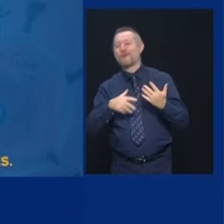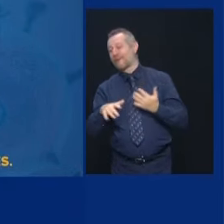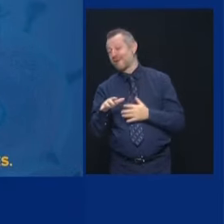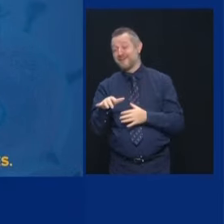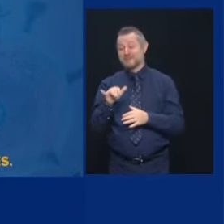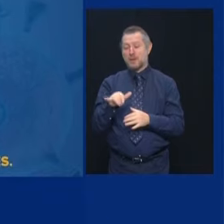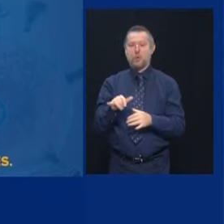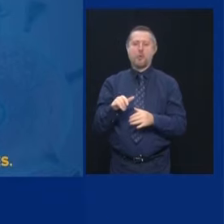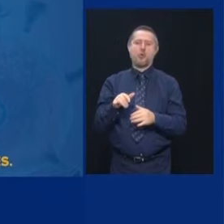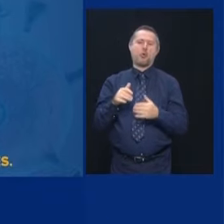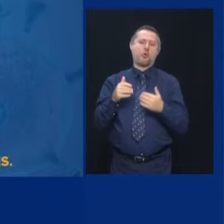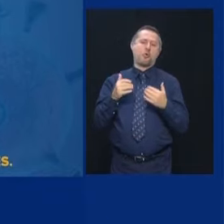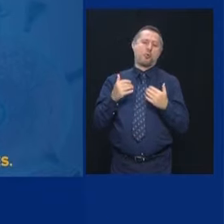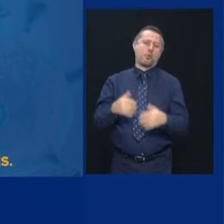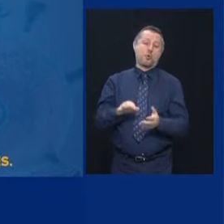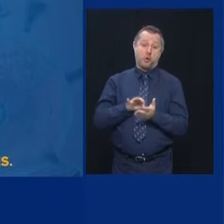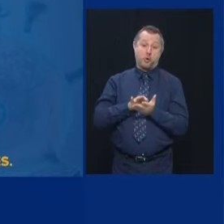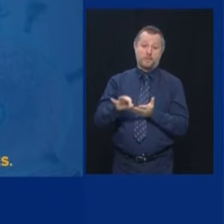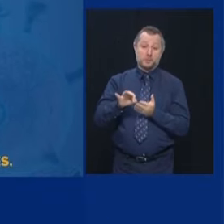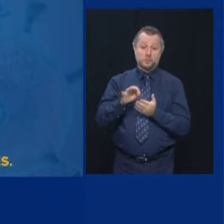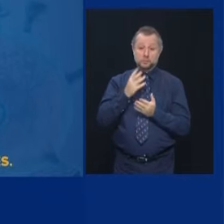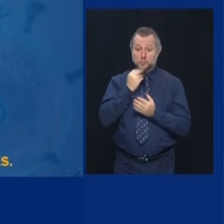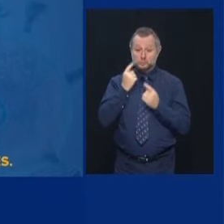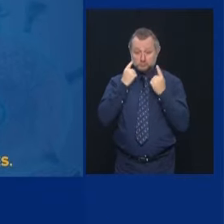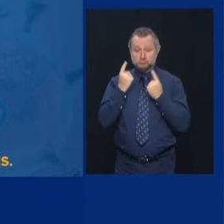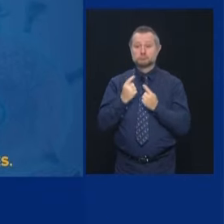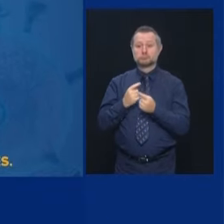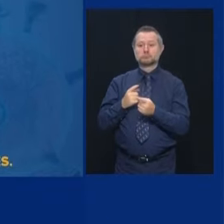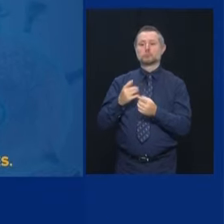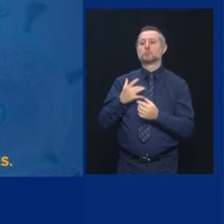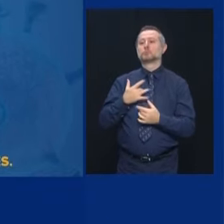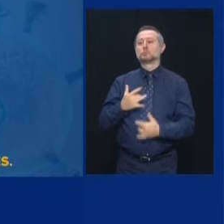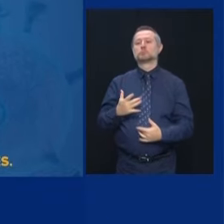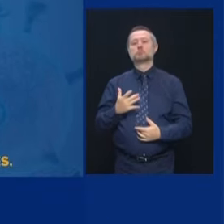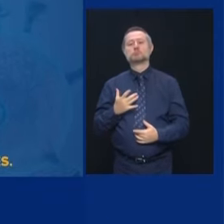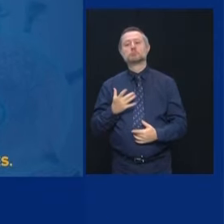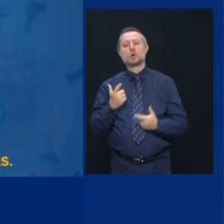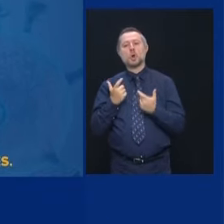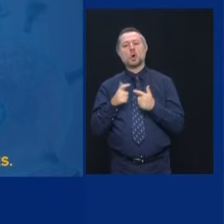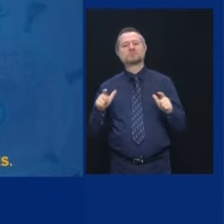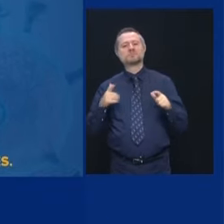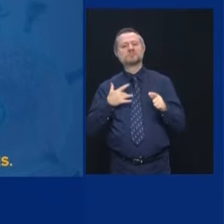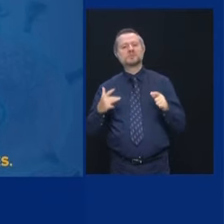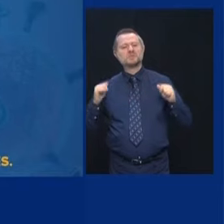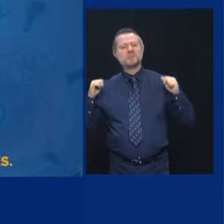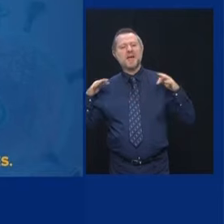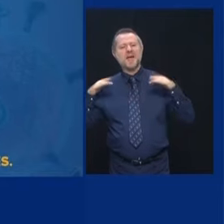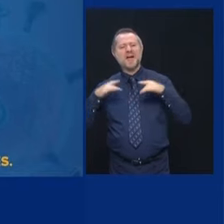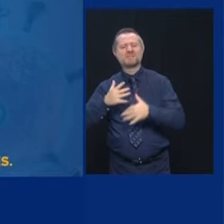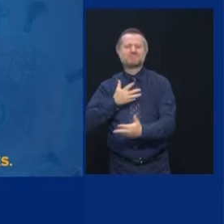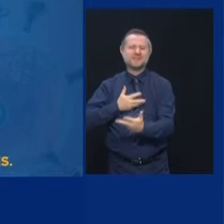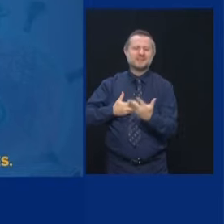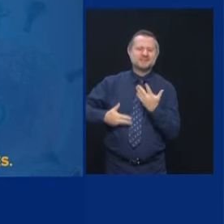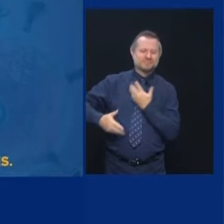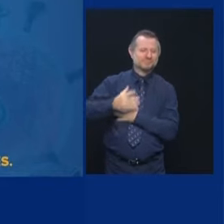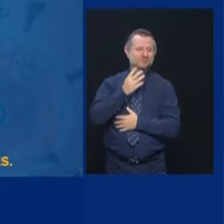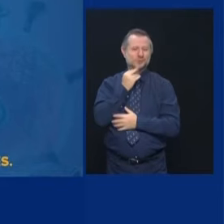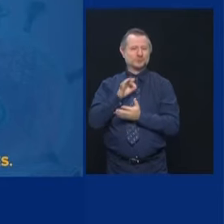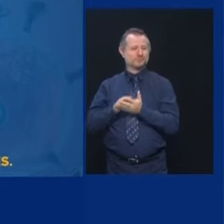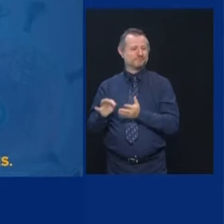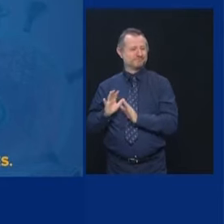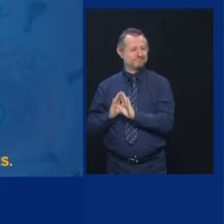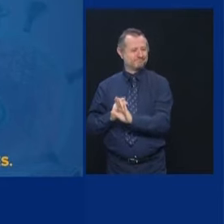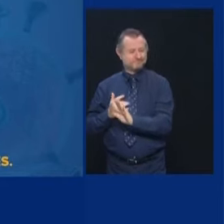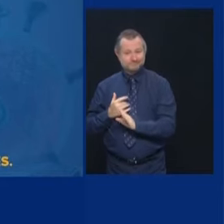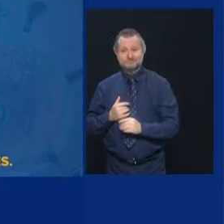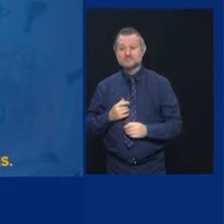Orthodox Jewish gatherings often are very, very large. And we've seen